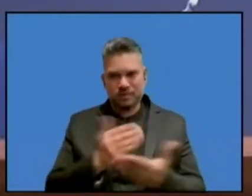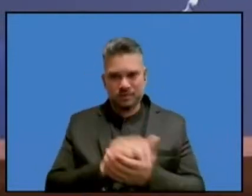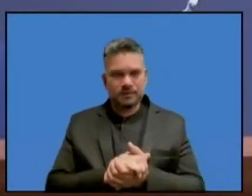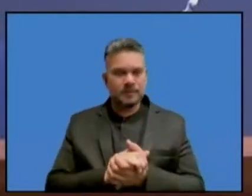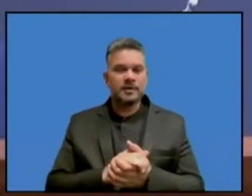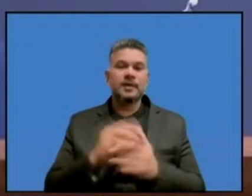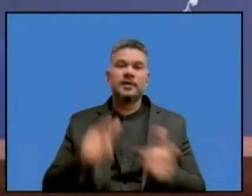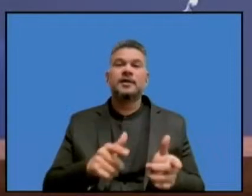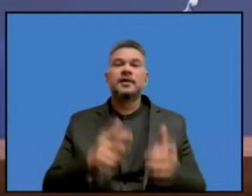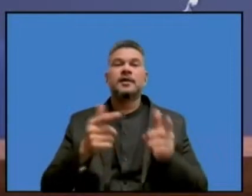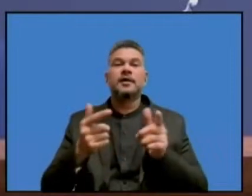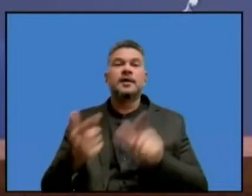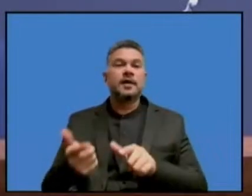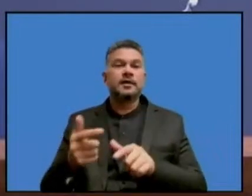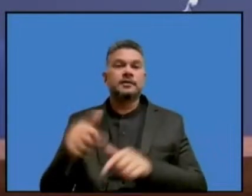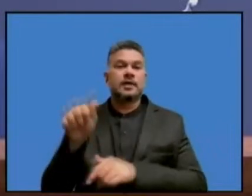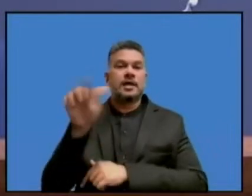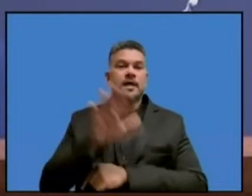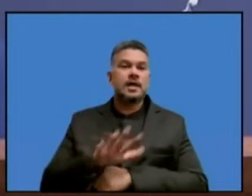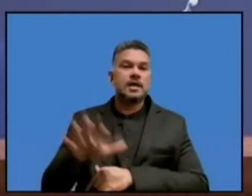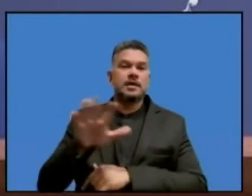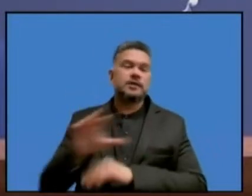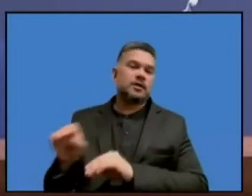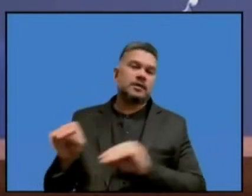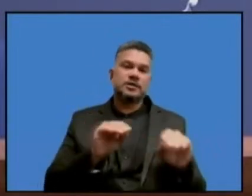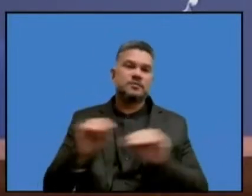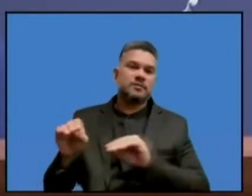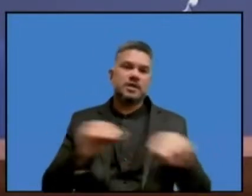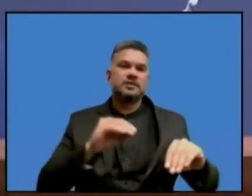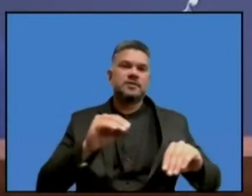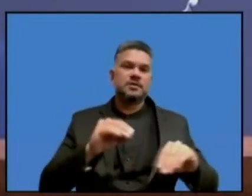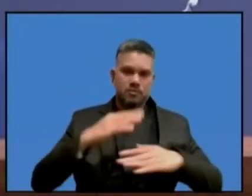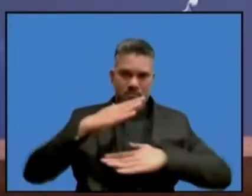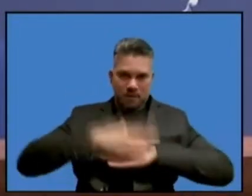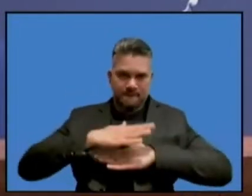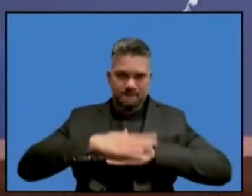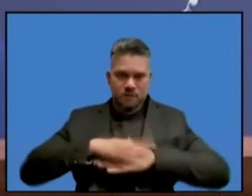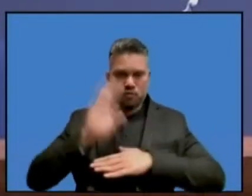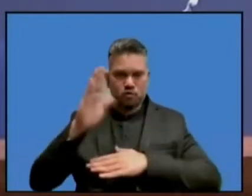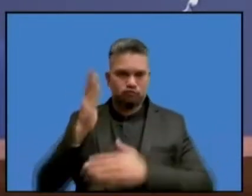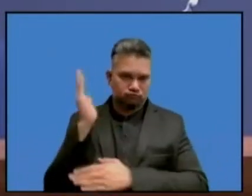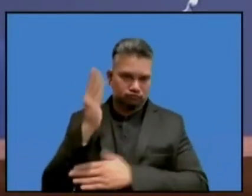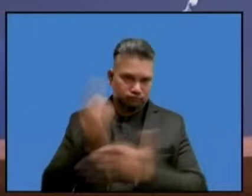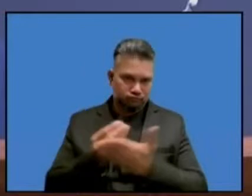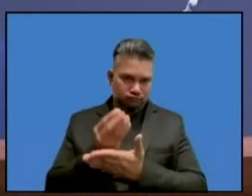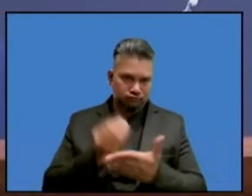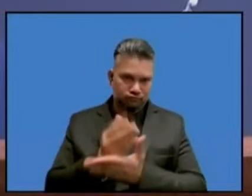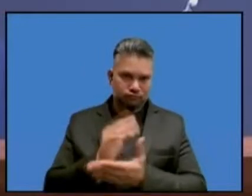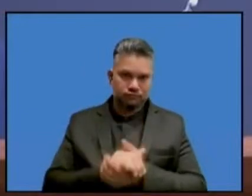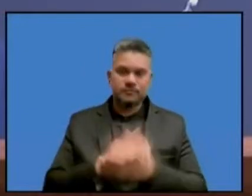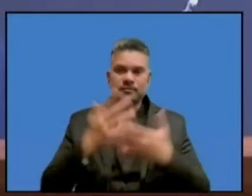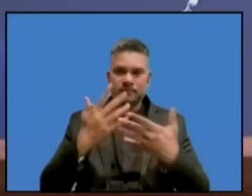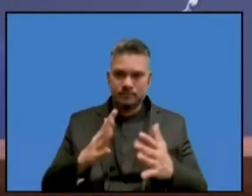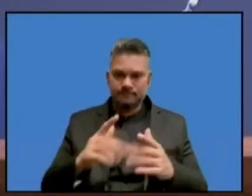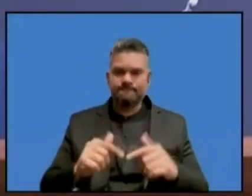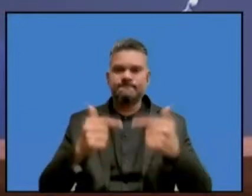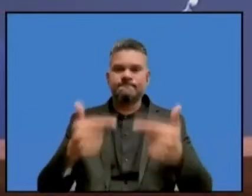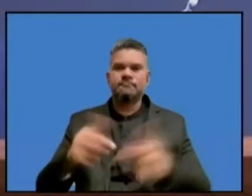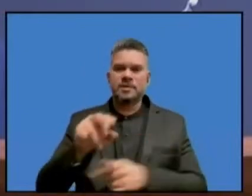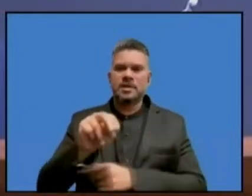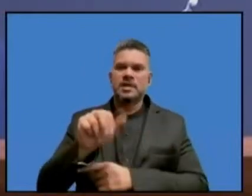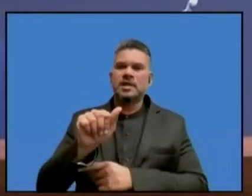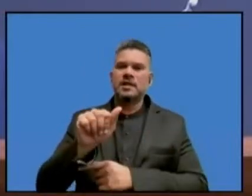Solution Platform for your intervention, and followed by Rafne Prawa. So